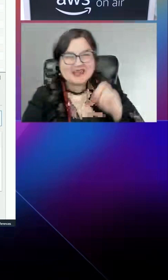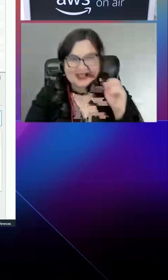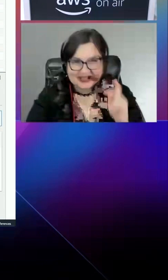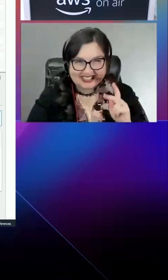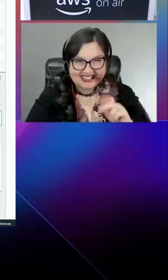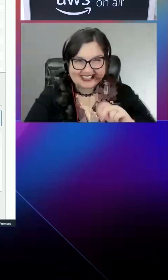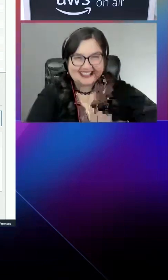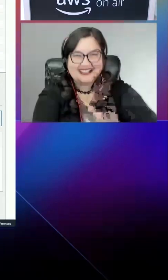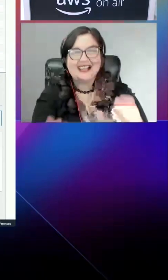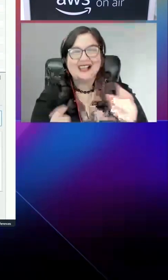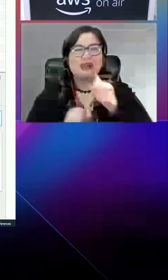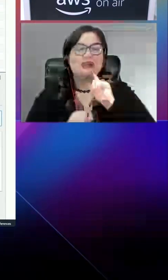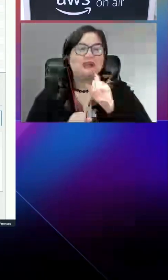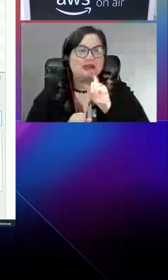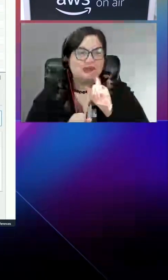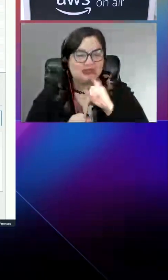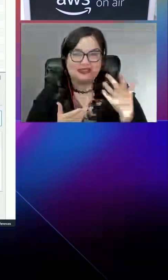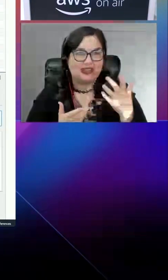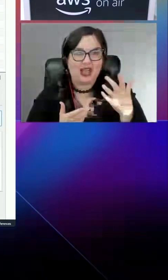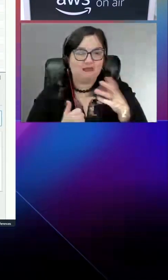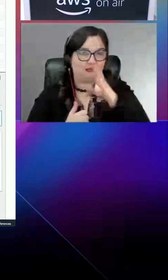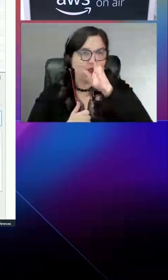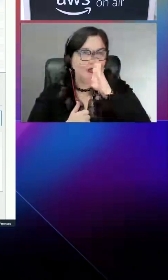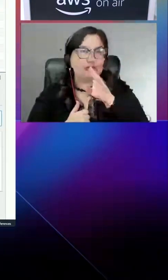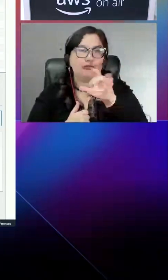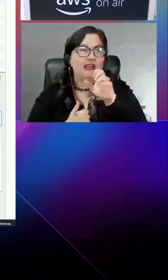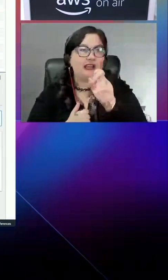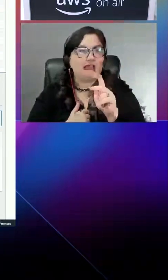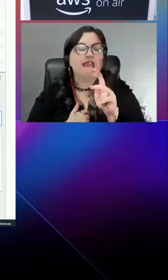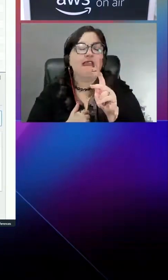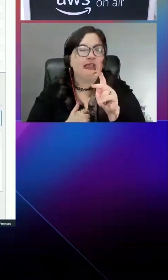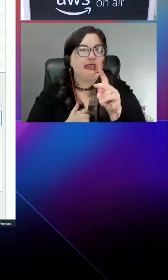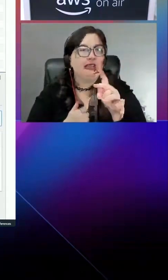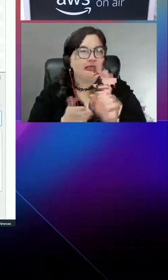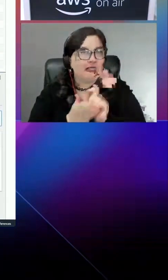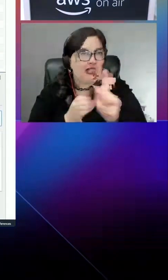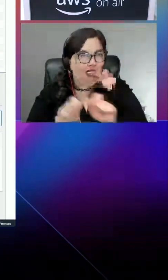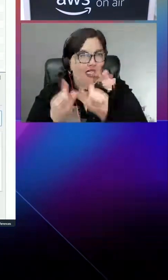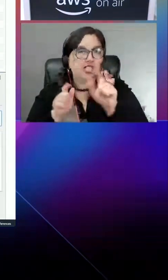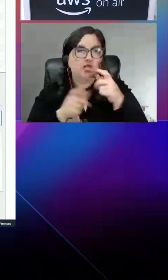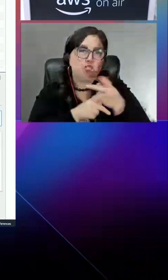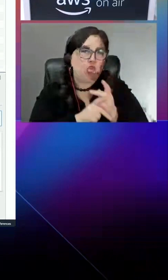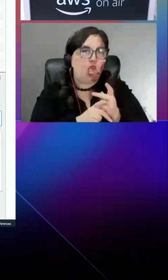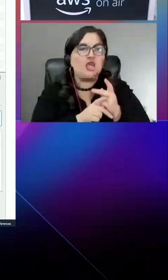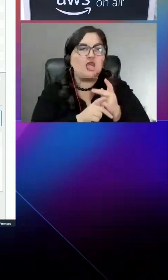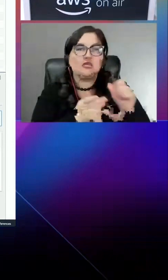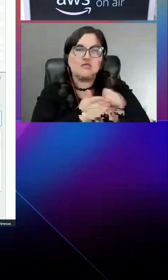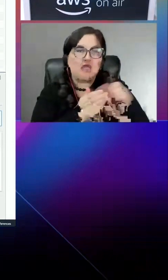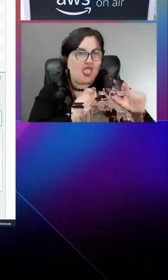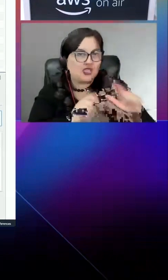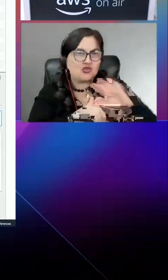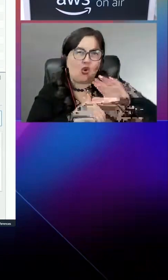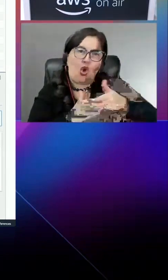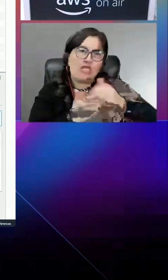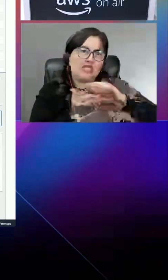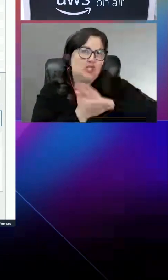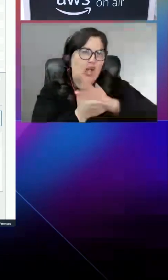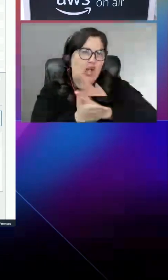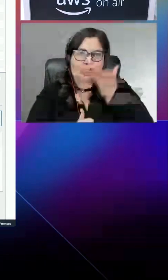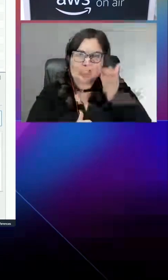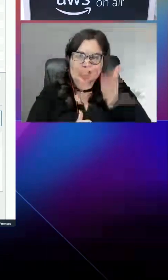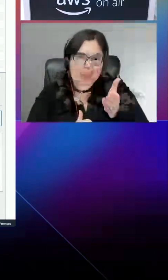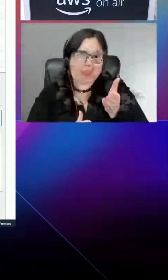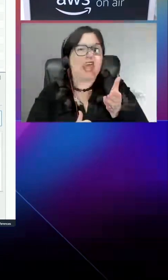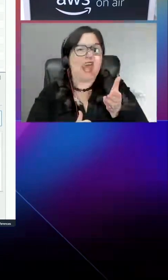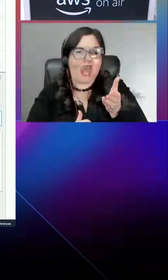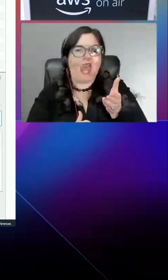the Direct Connect product page and Cloud WAN product pages. All the documentation is there. Also, we have great blog posts by our